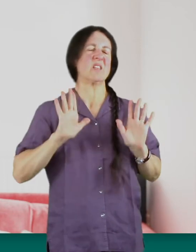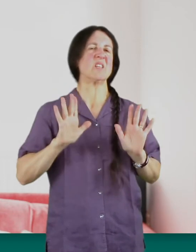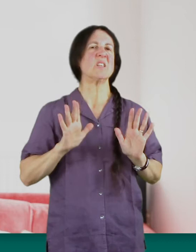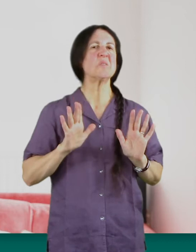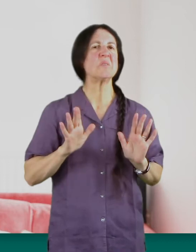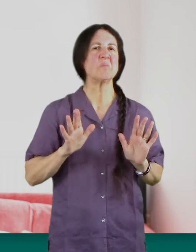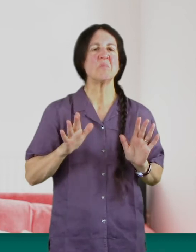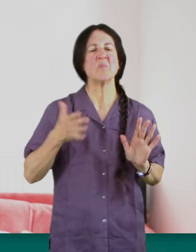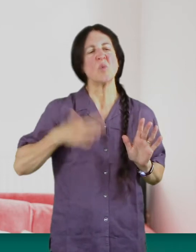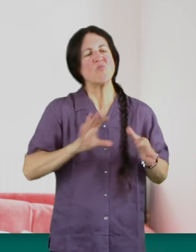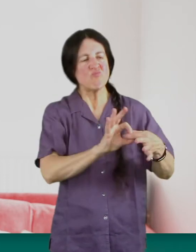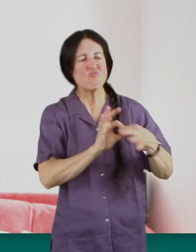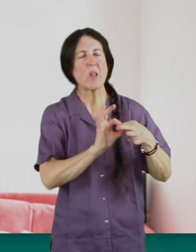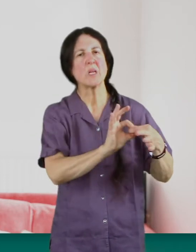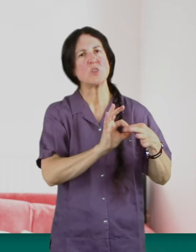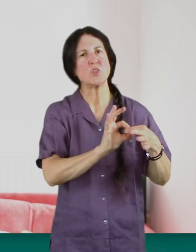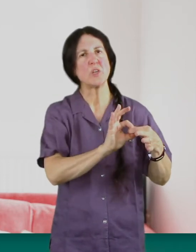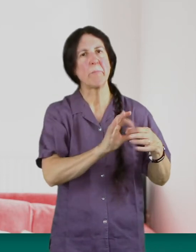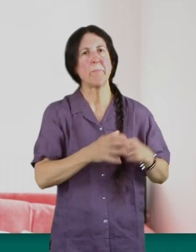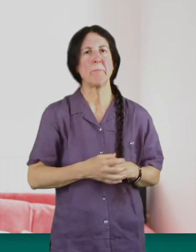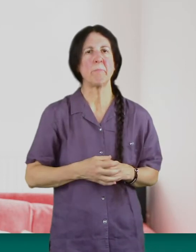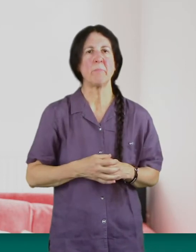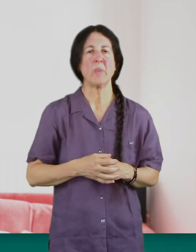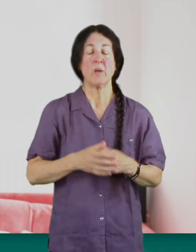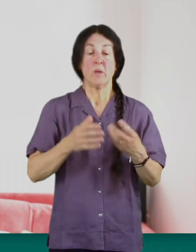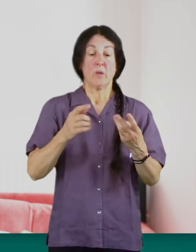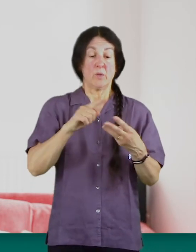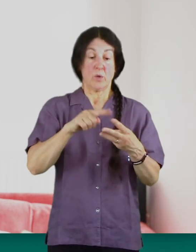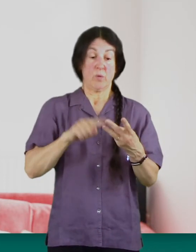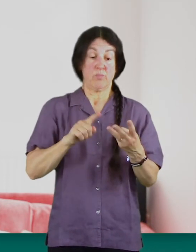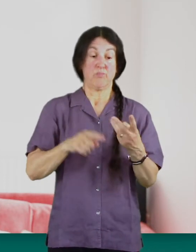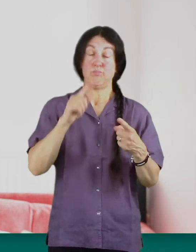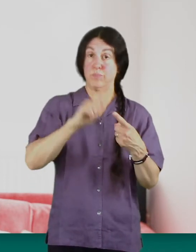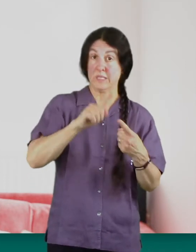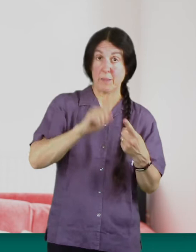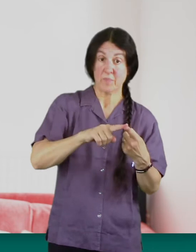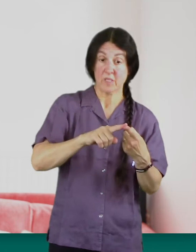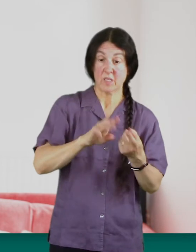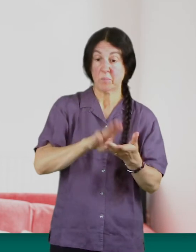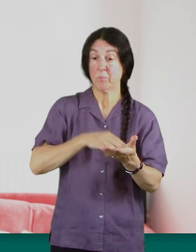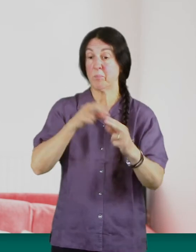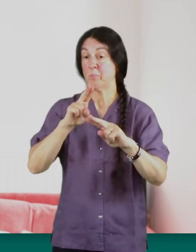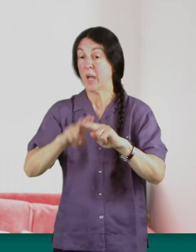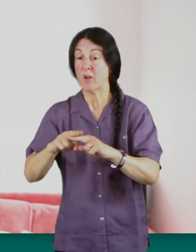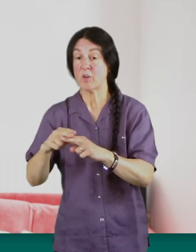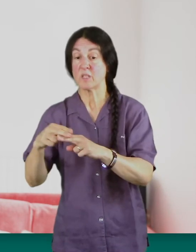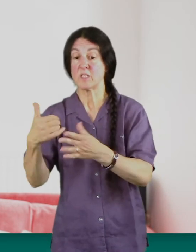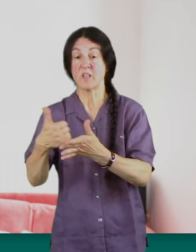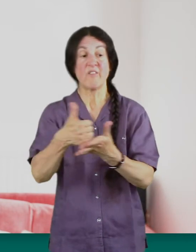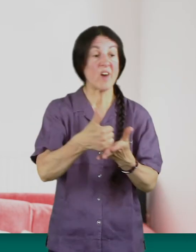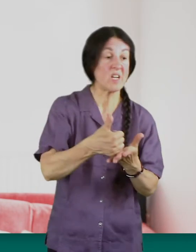Samson dismisses the wisdom of his parents. He doesn't really have friends to stand by him, and